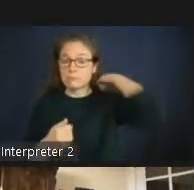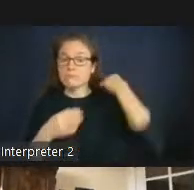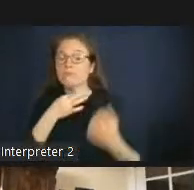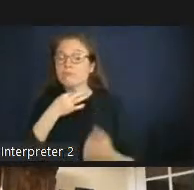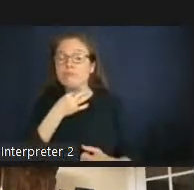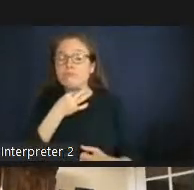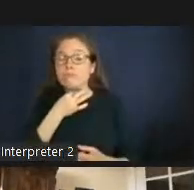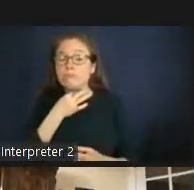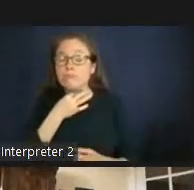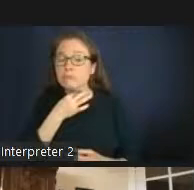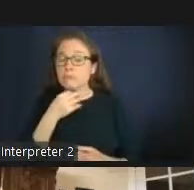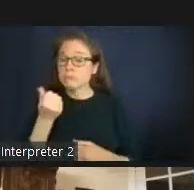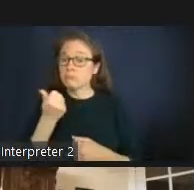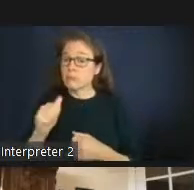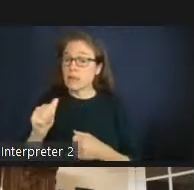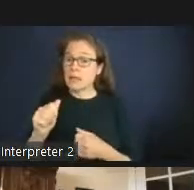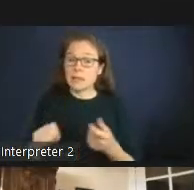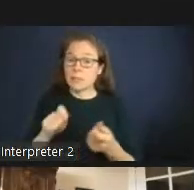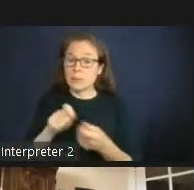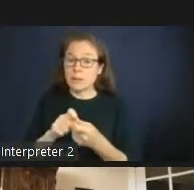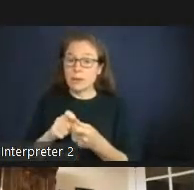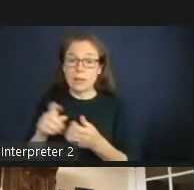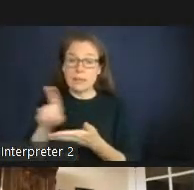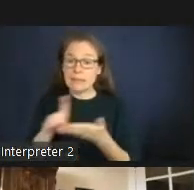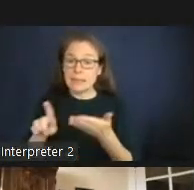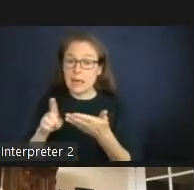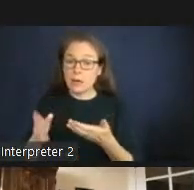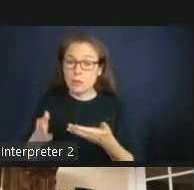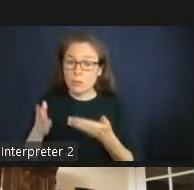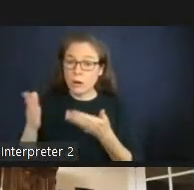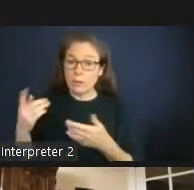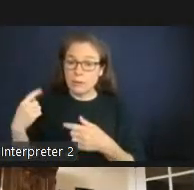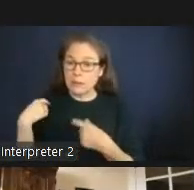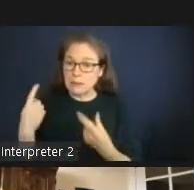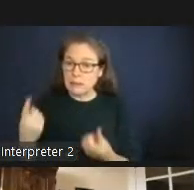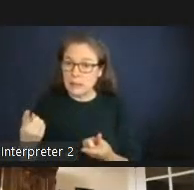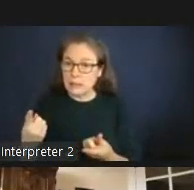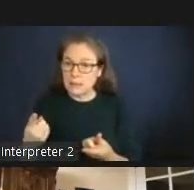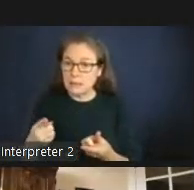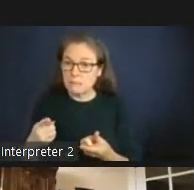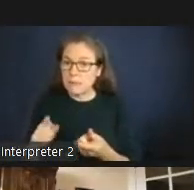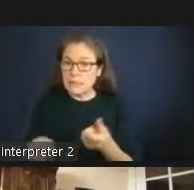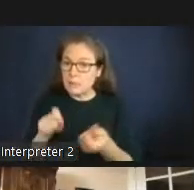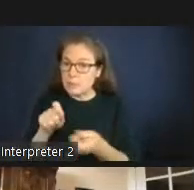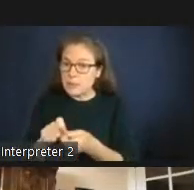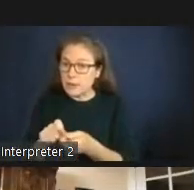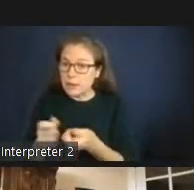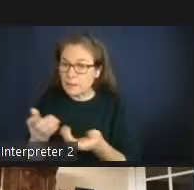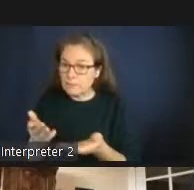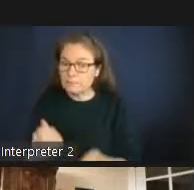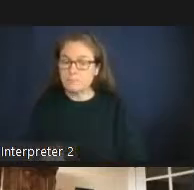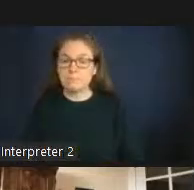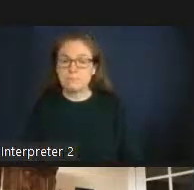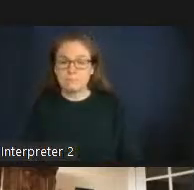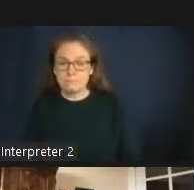design recommendations since then for what would actually be implemented there?